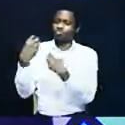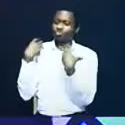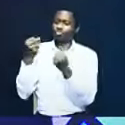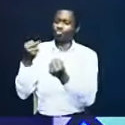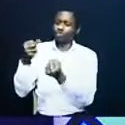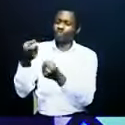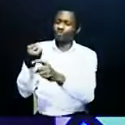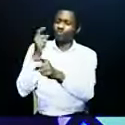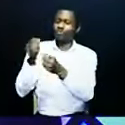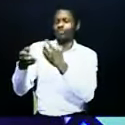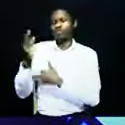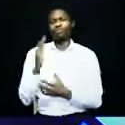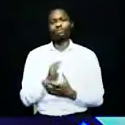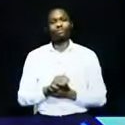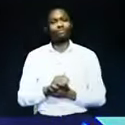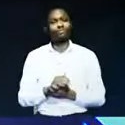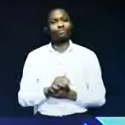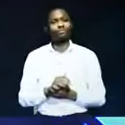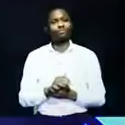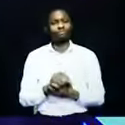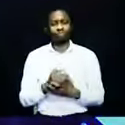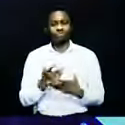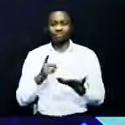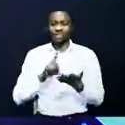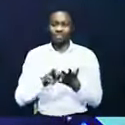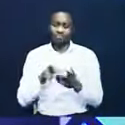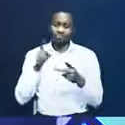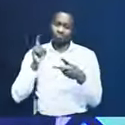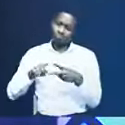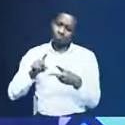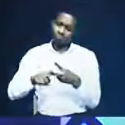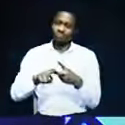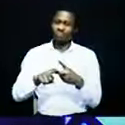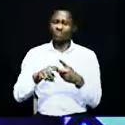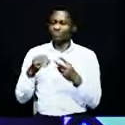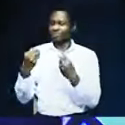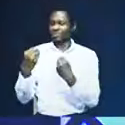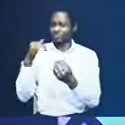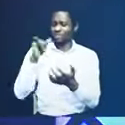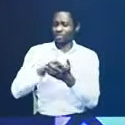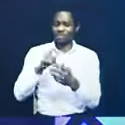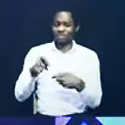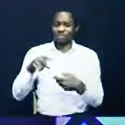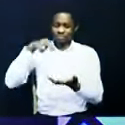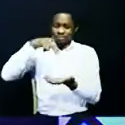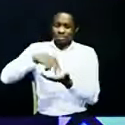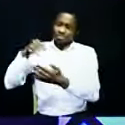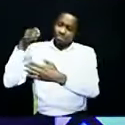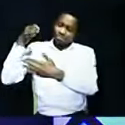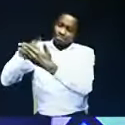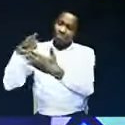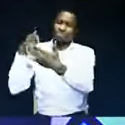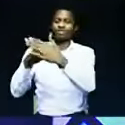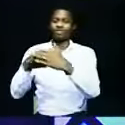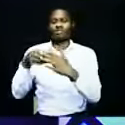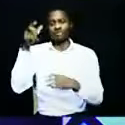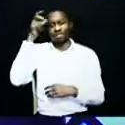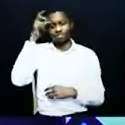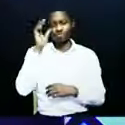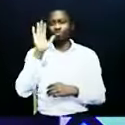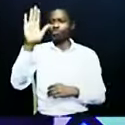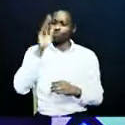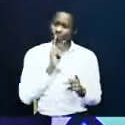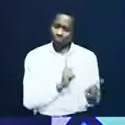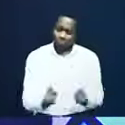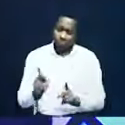he also teaches us to take our stance against the devil's